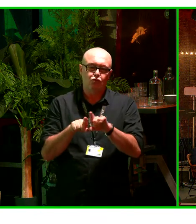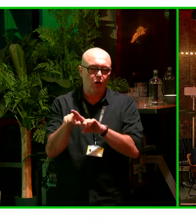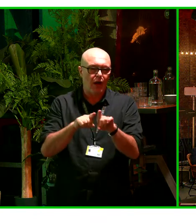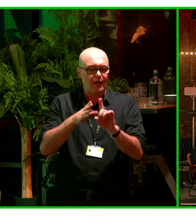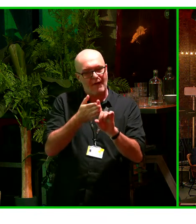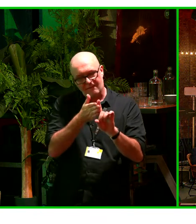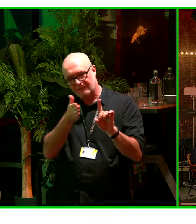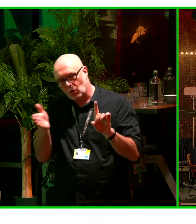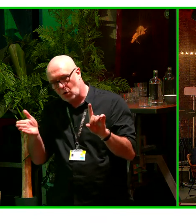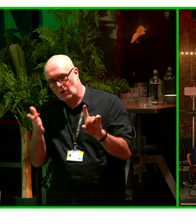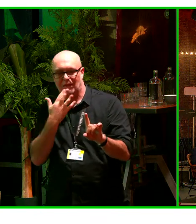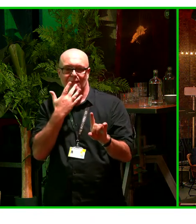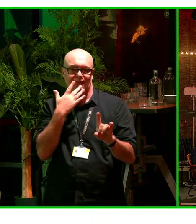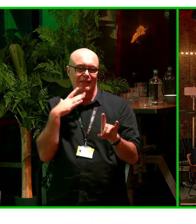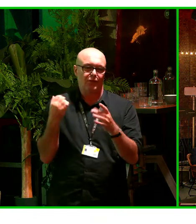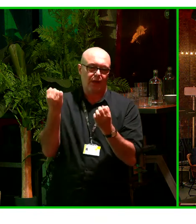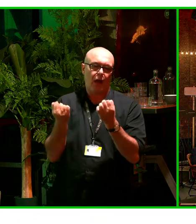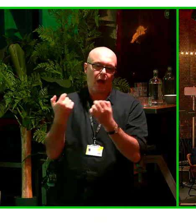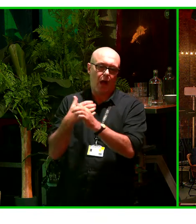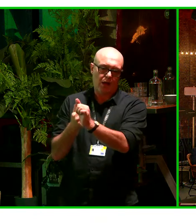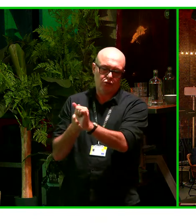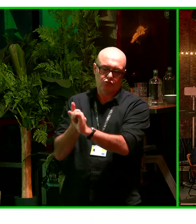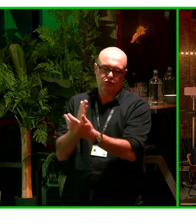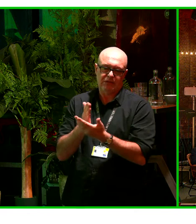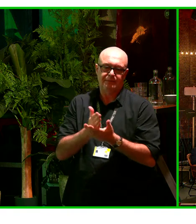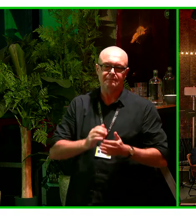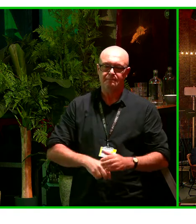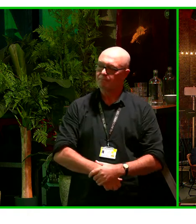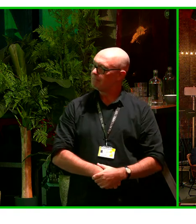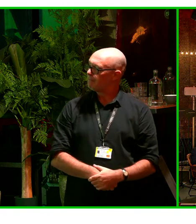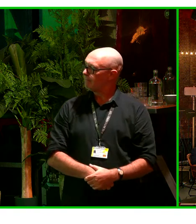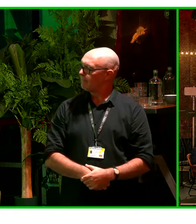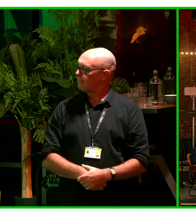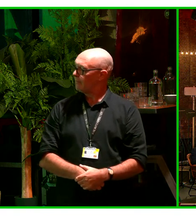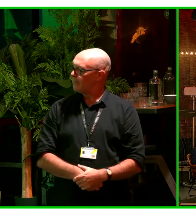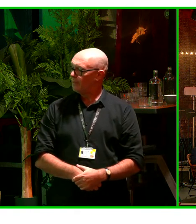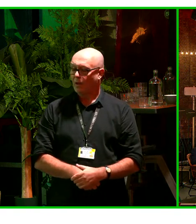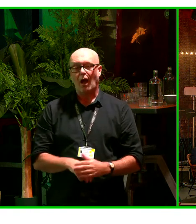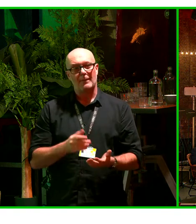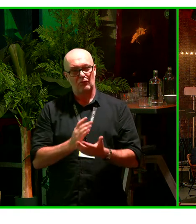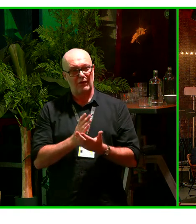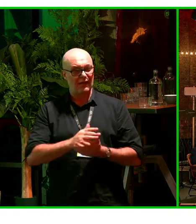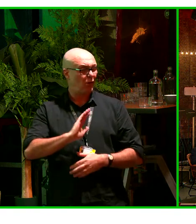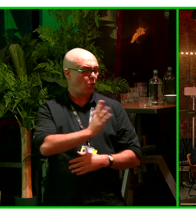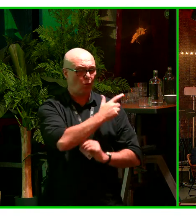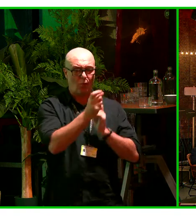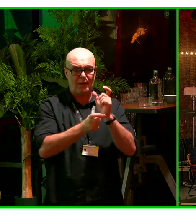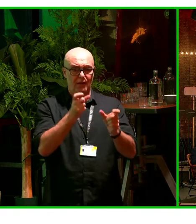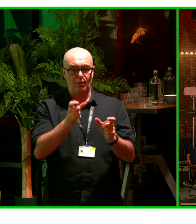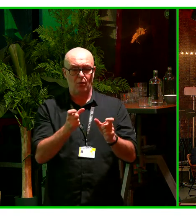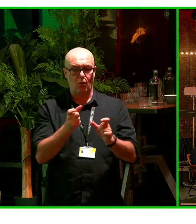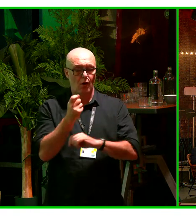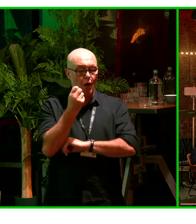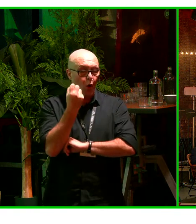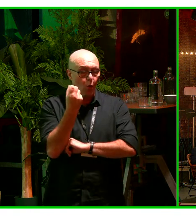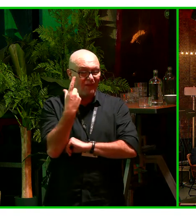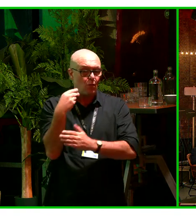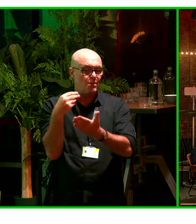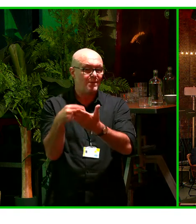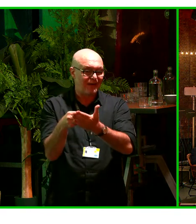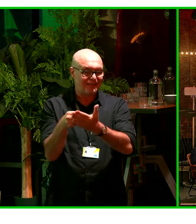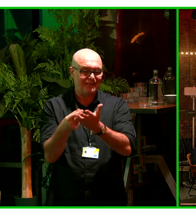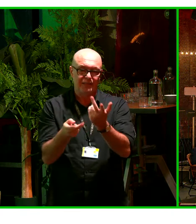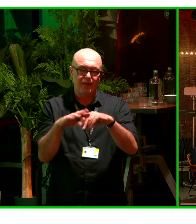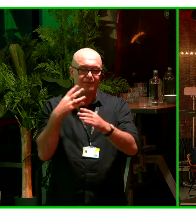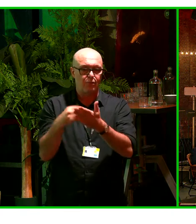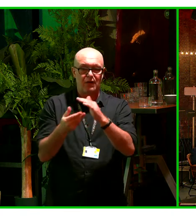that's the missing piece, because everyone is price driven, whether they're at the supermarket, whether they're buying a car, whether they're renting an